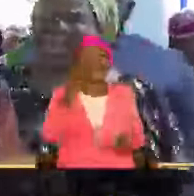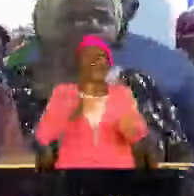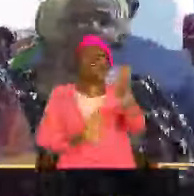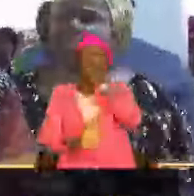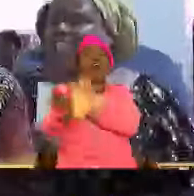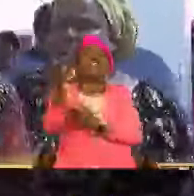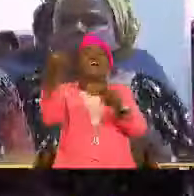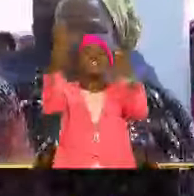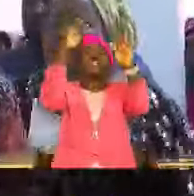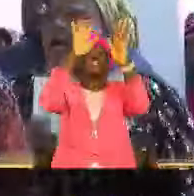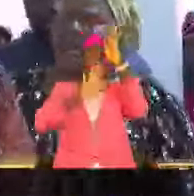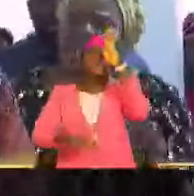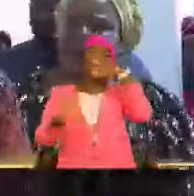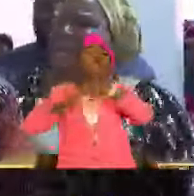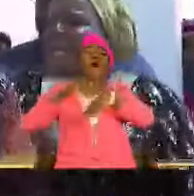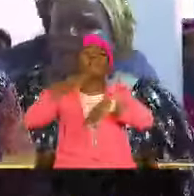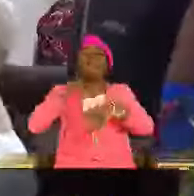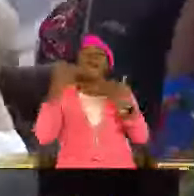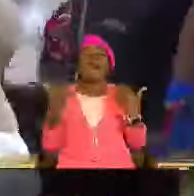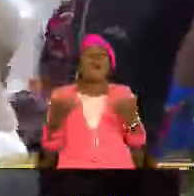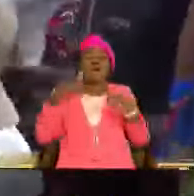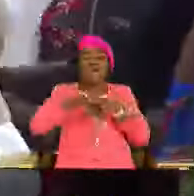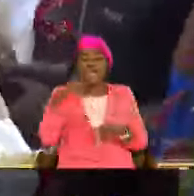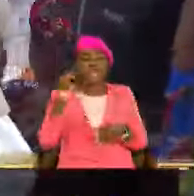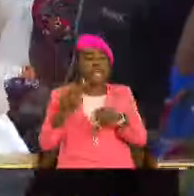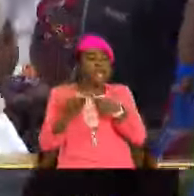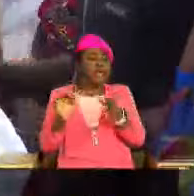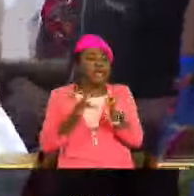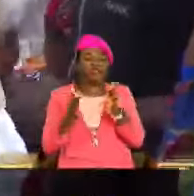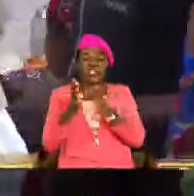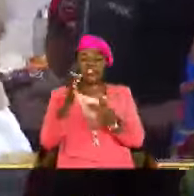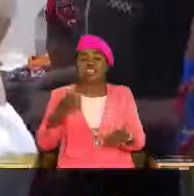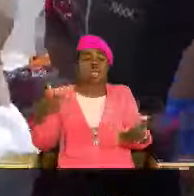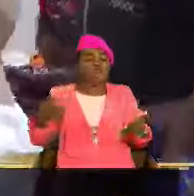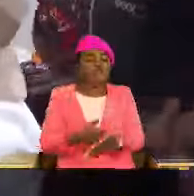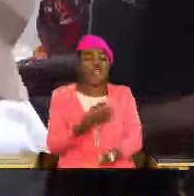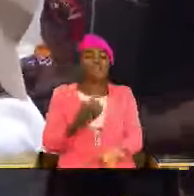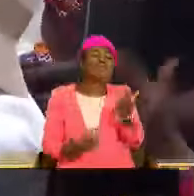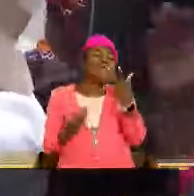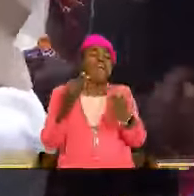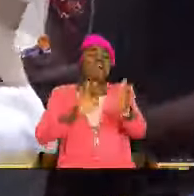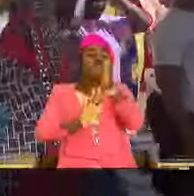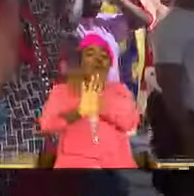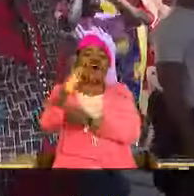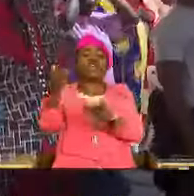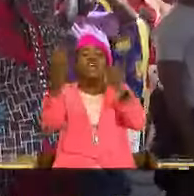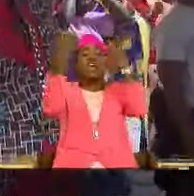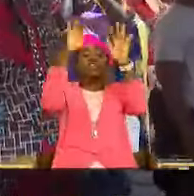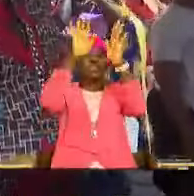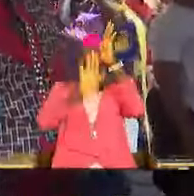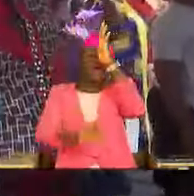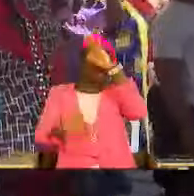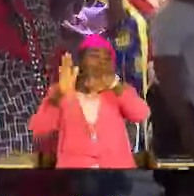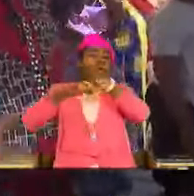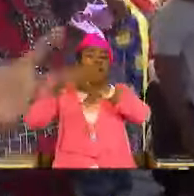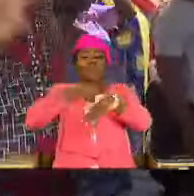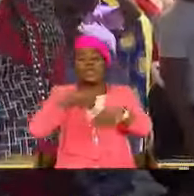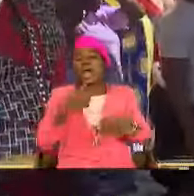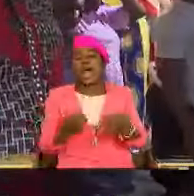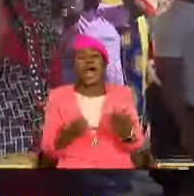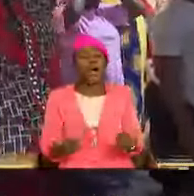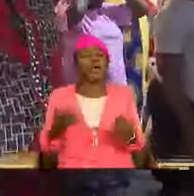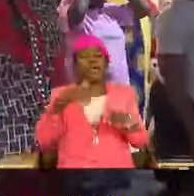descend upon me now in the name of Jesus fresh fire god descend upon me now in the name